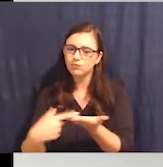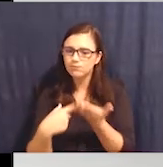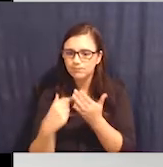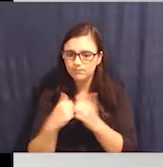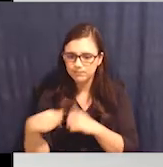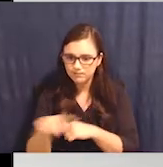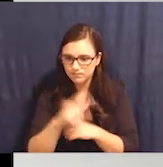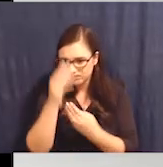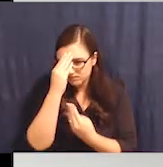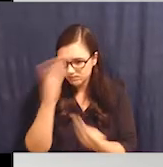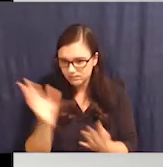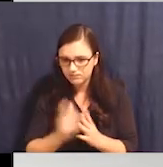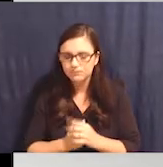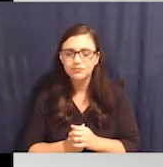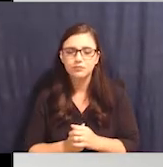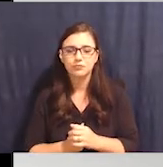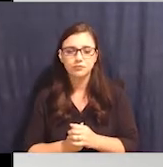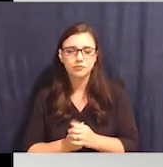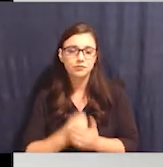things to go over.